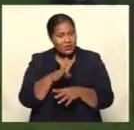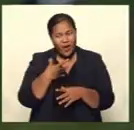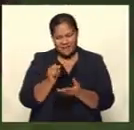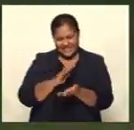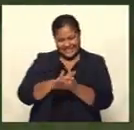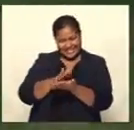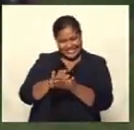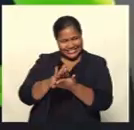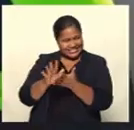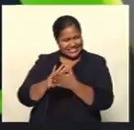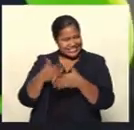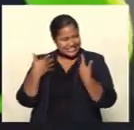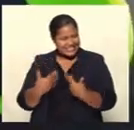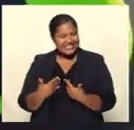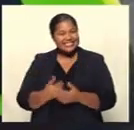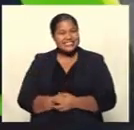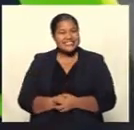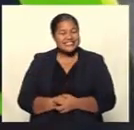hygiene.